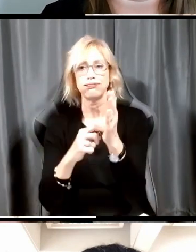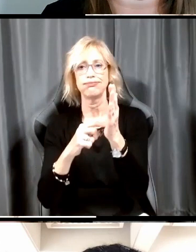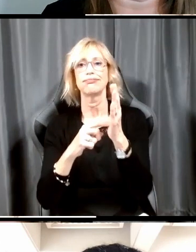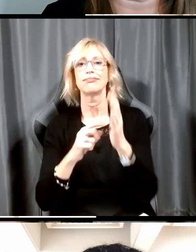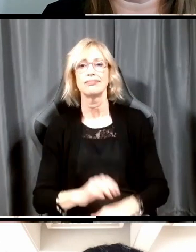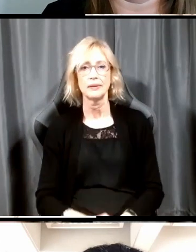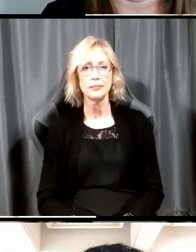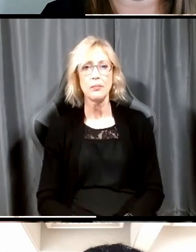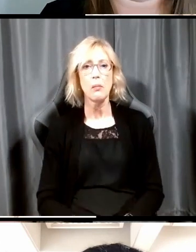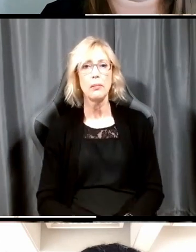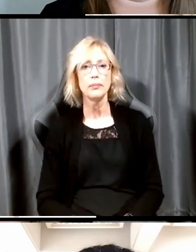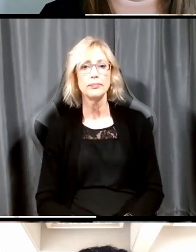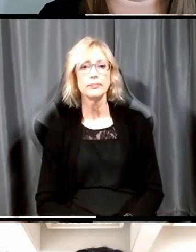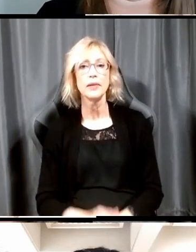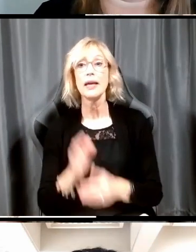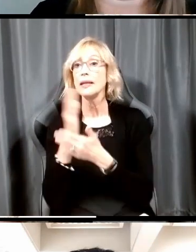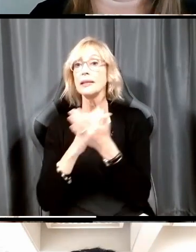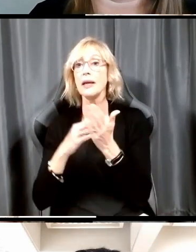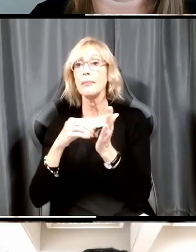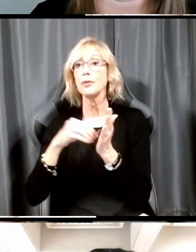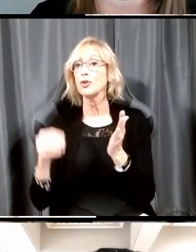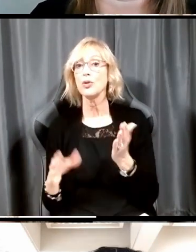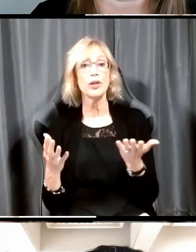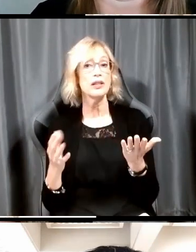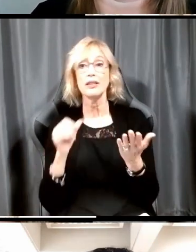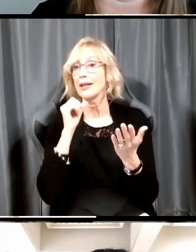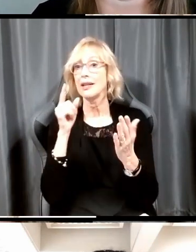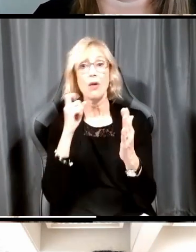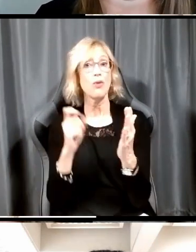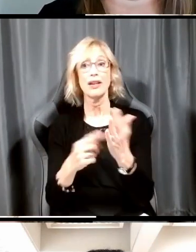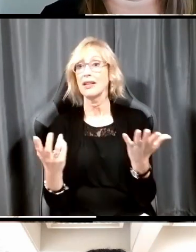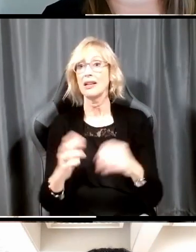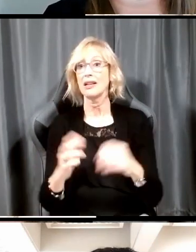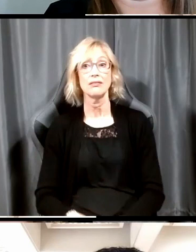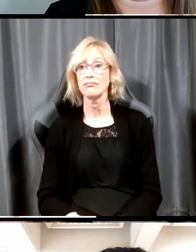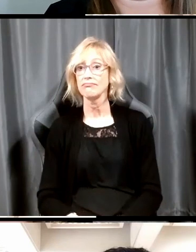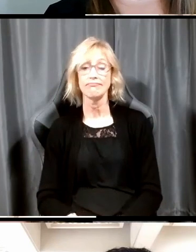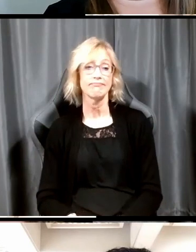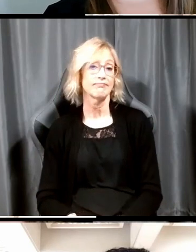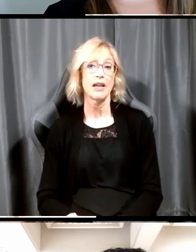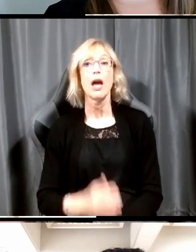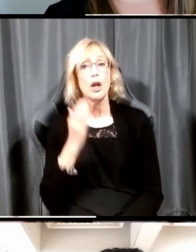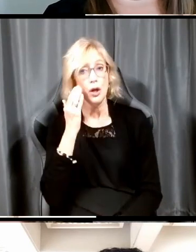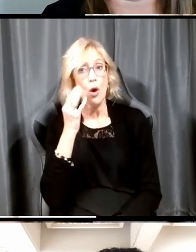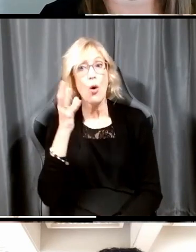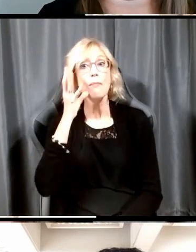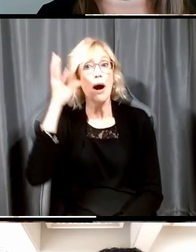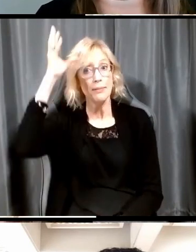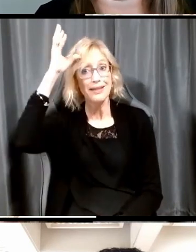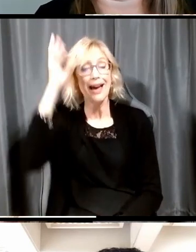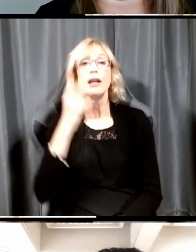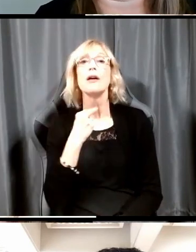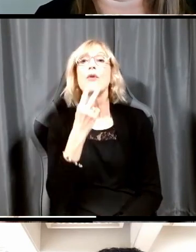there. Some of our students may never even recognize, they actually recognize mom and dad's voices